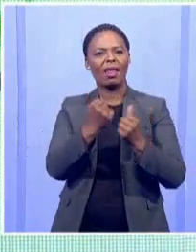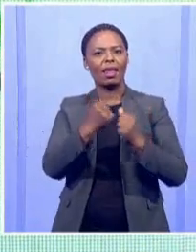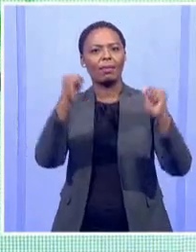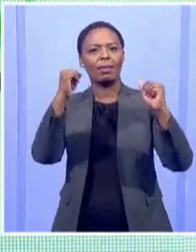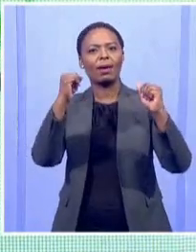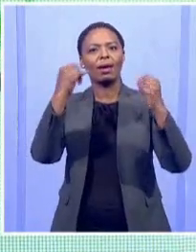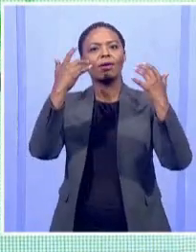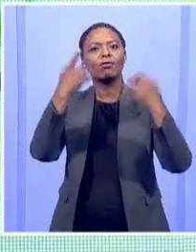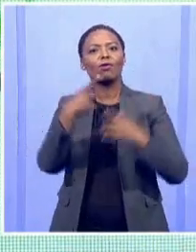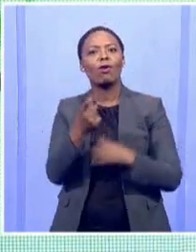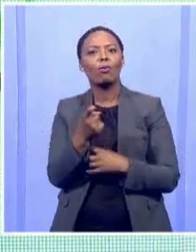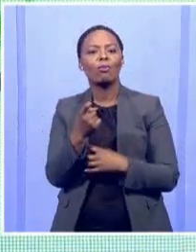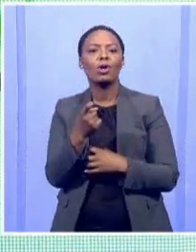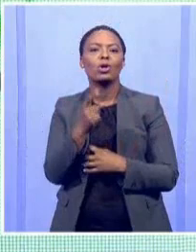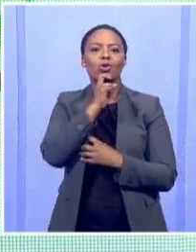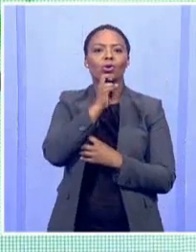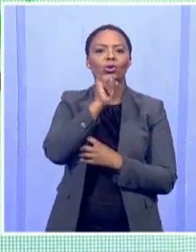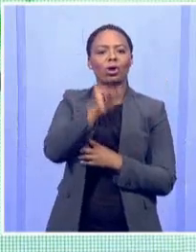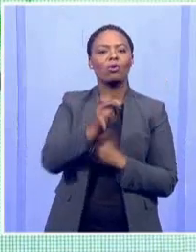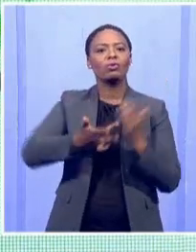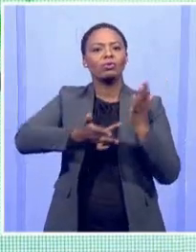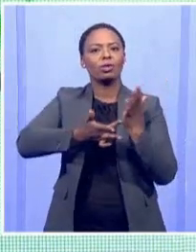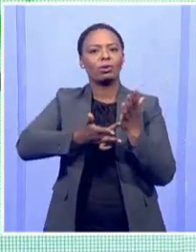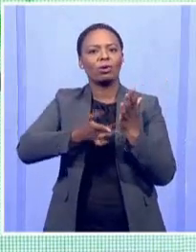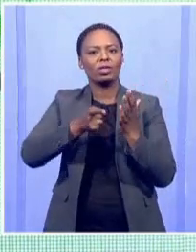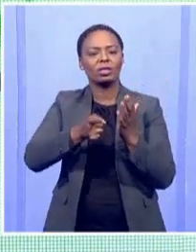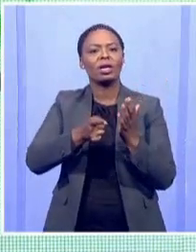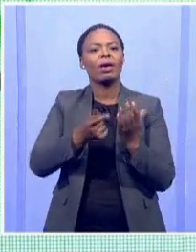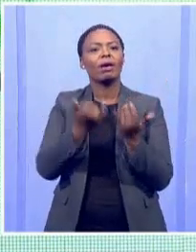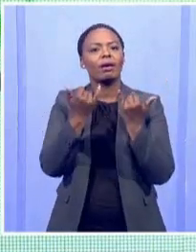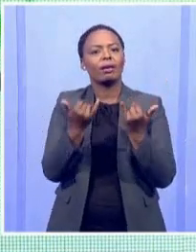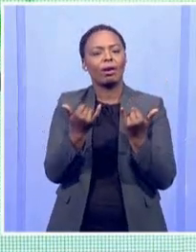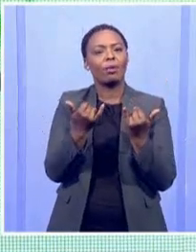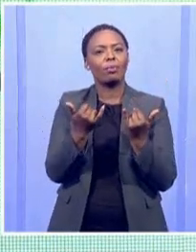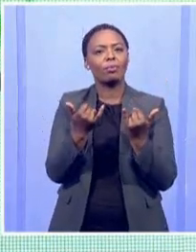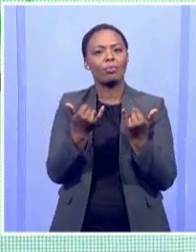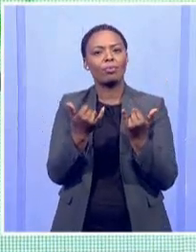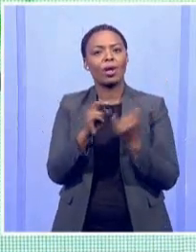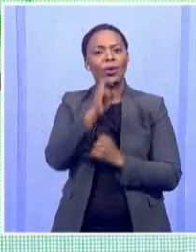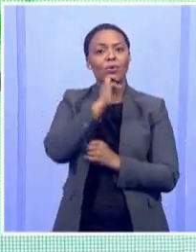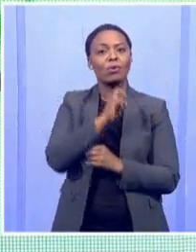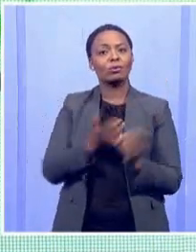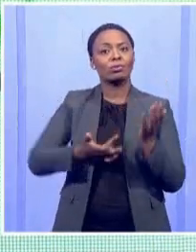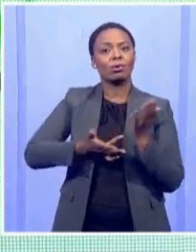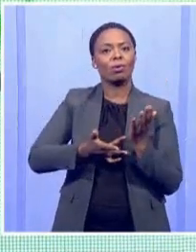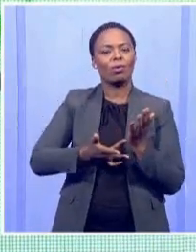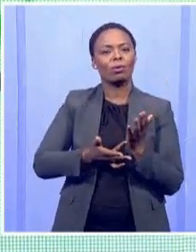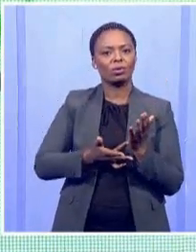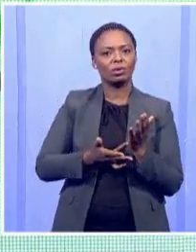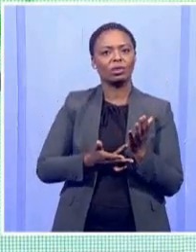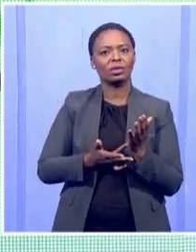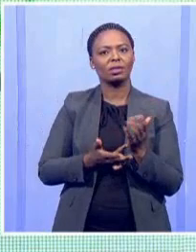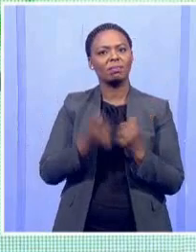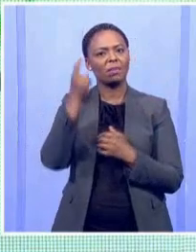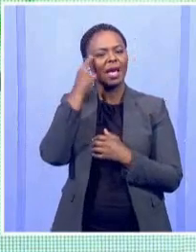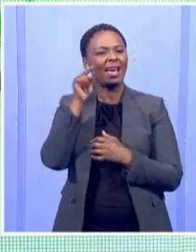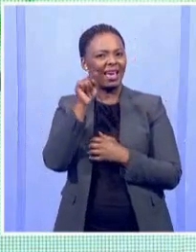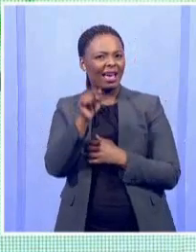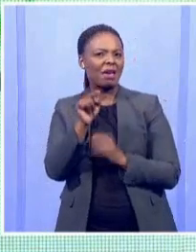technology. It's also emerging, the use of technology is also emerging as a game